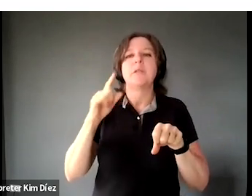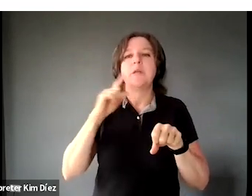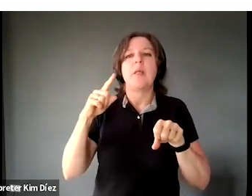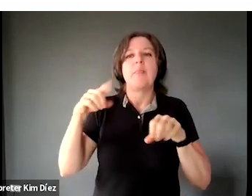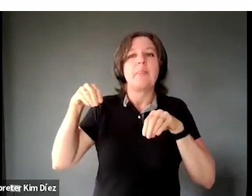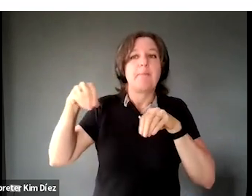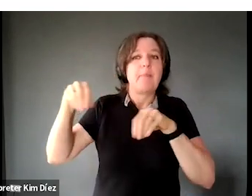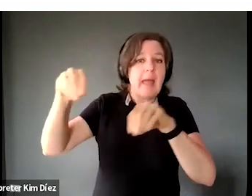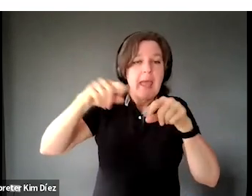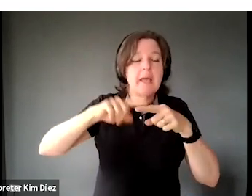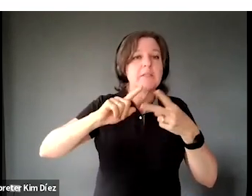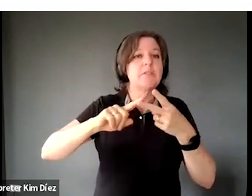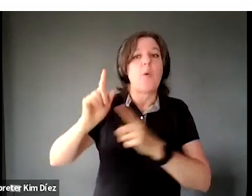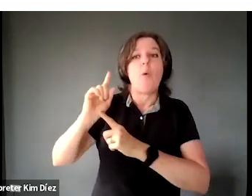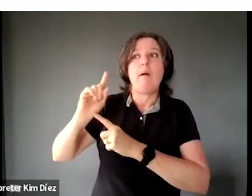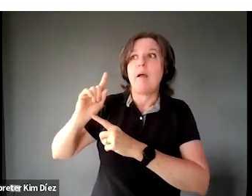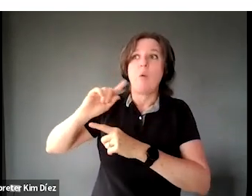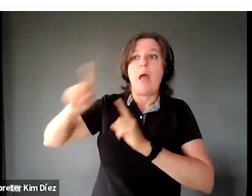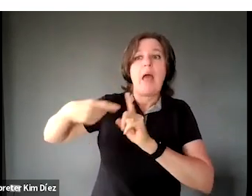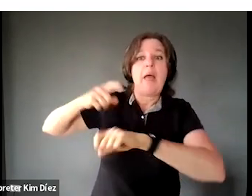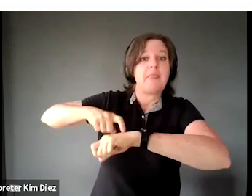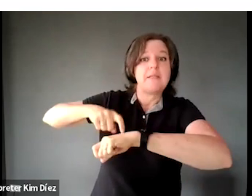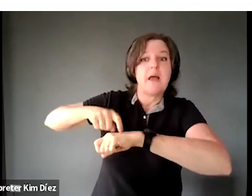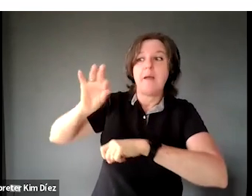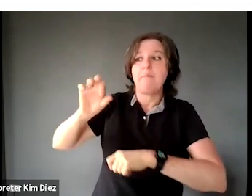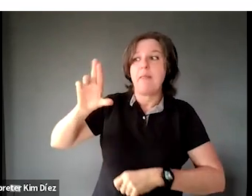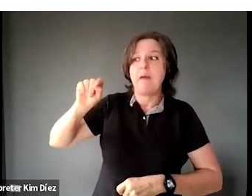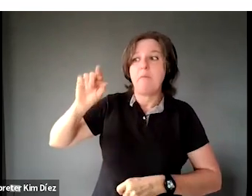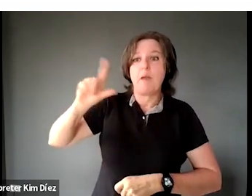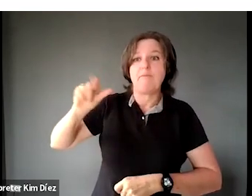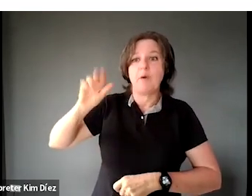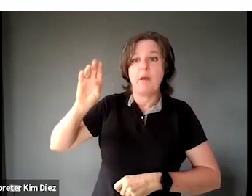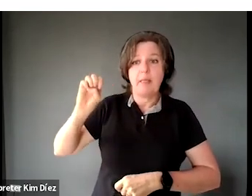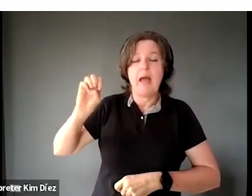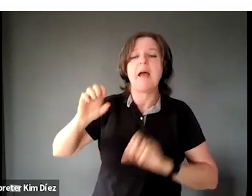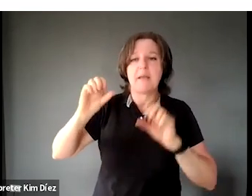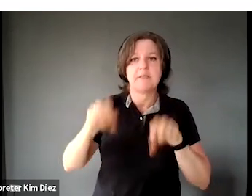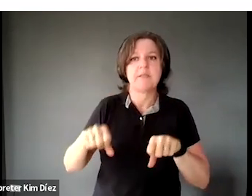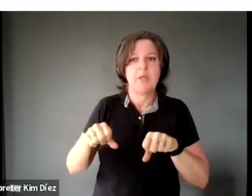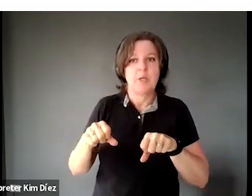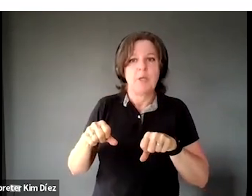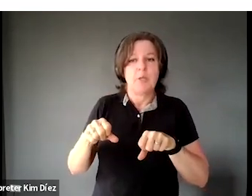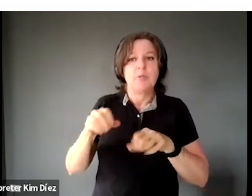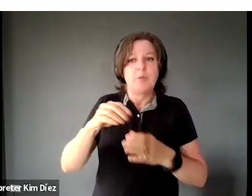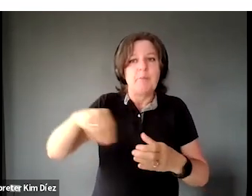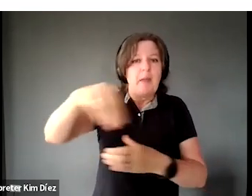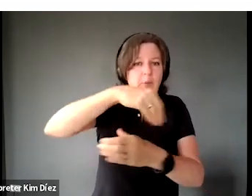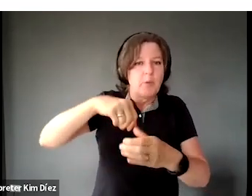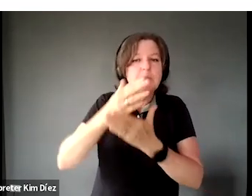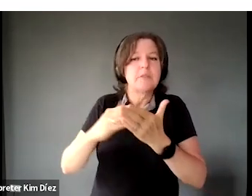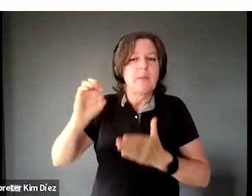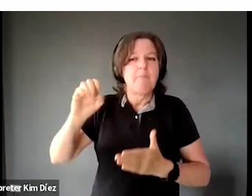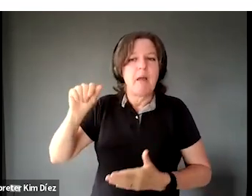So when we start working, let's say in the nursery, or when we're fertilizing, always use organic amendments to be able to reduce